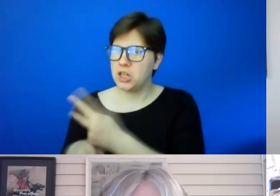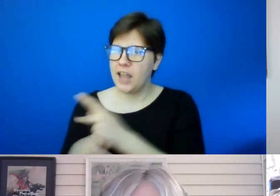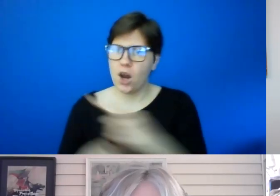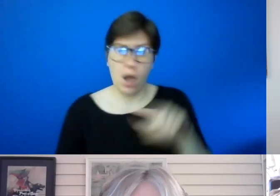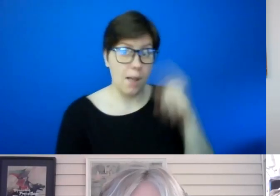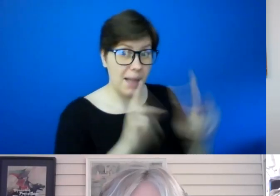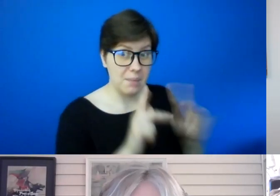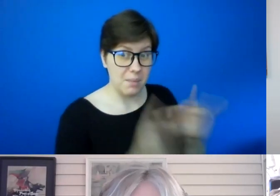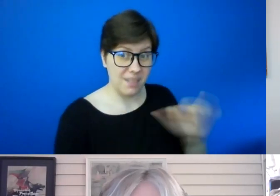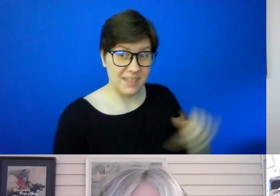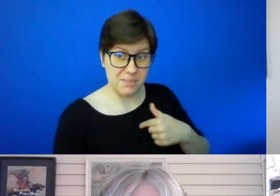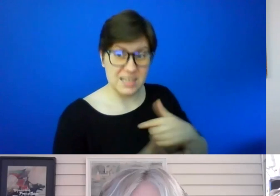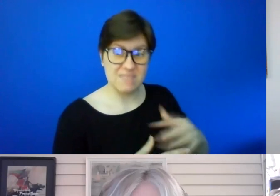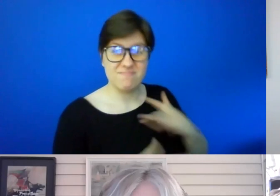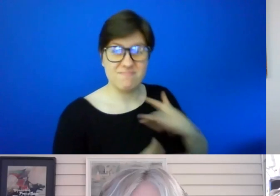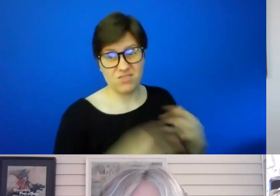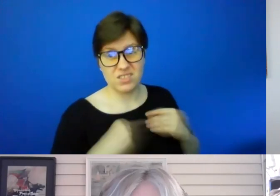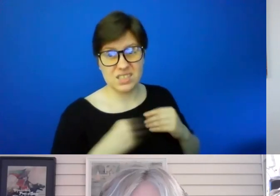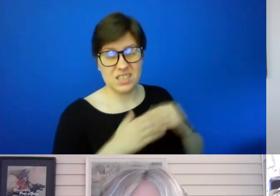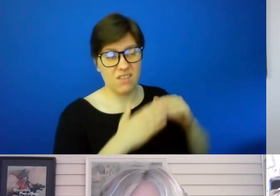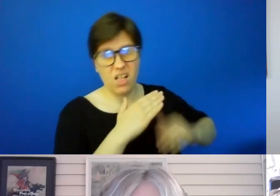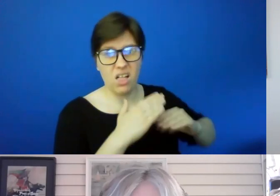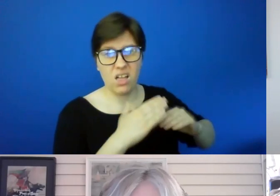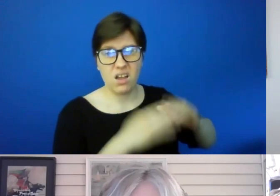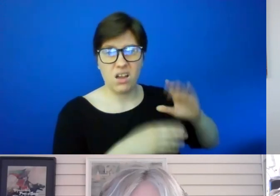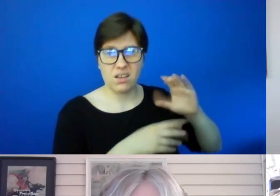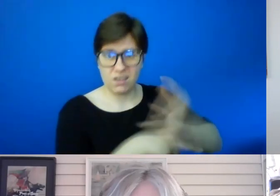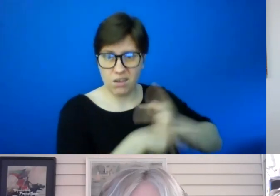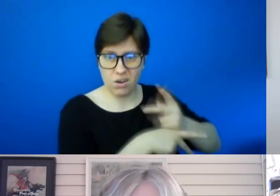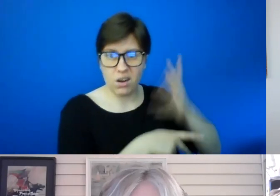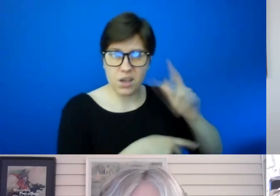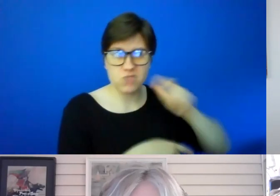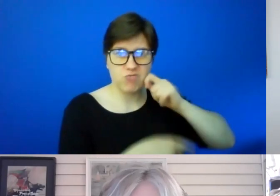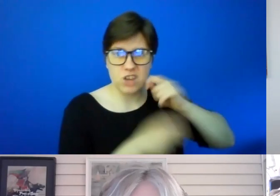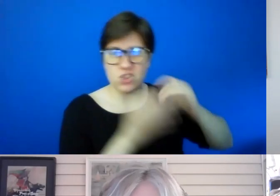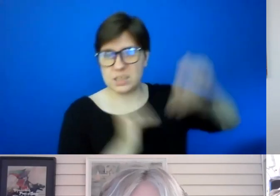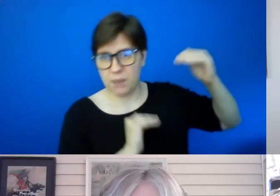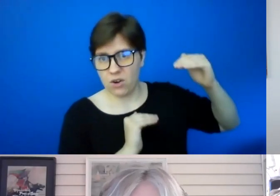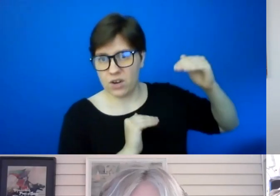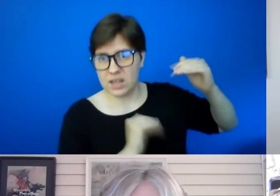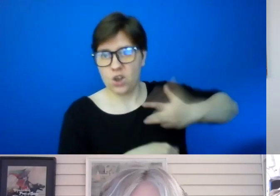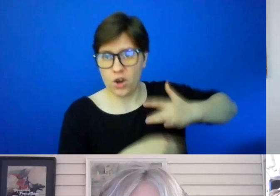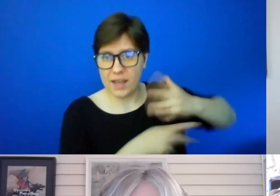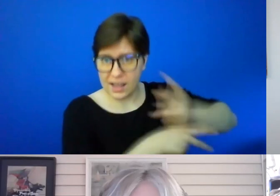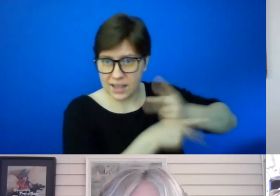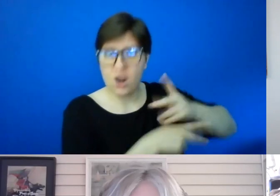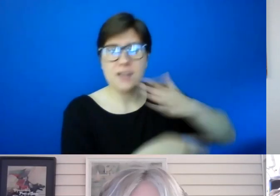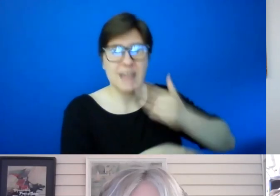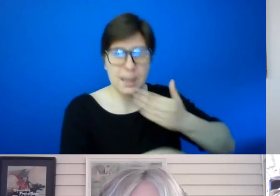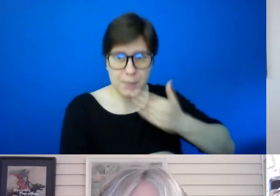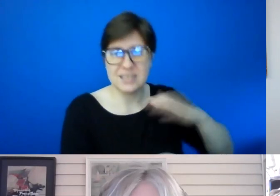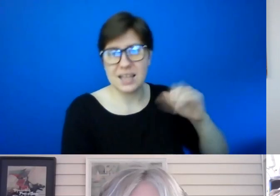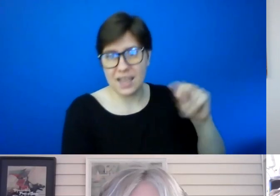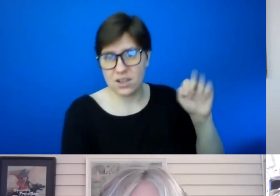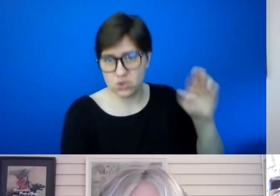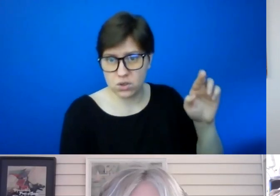to receive inferior care because of racial disparities in cardiac care, diabetes, and cancer.